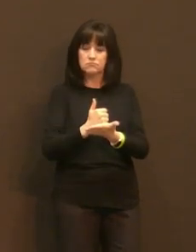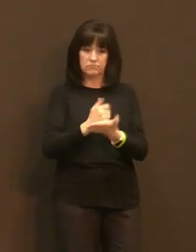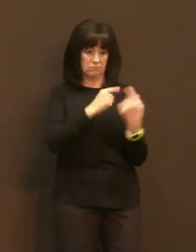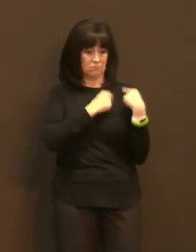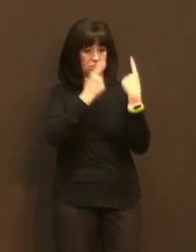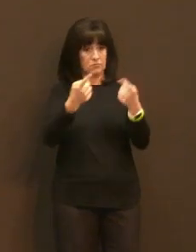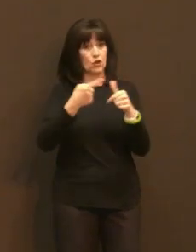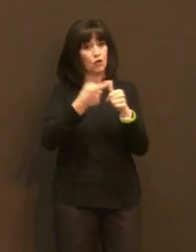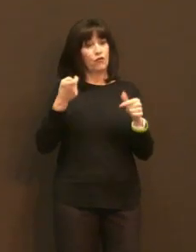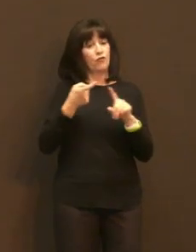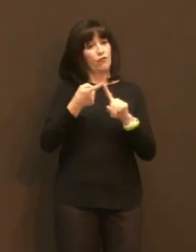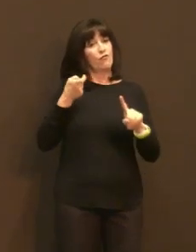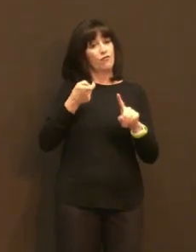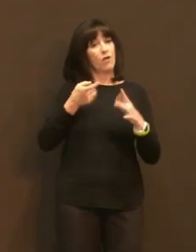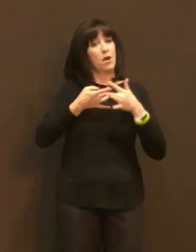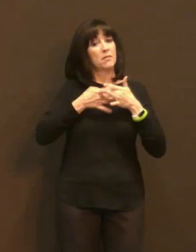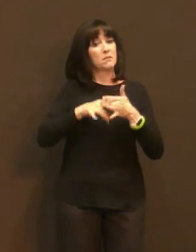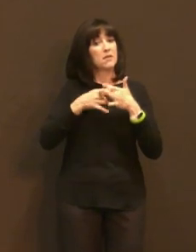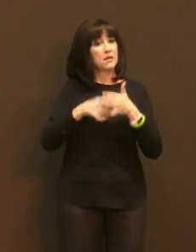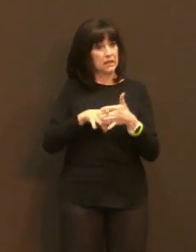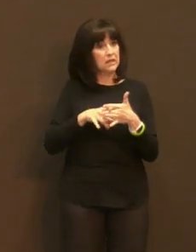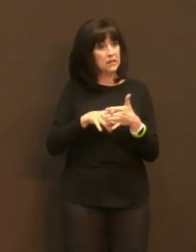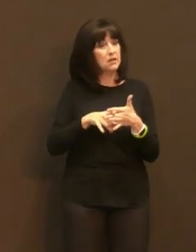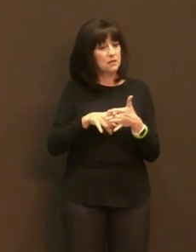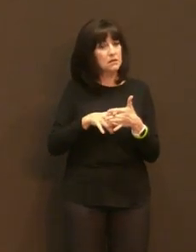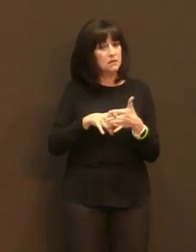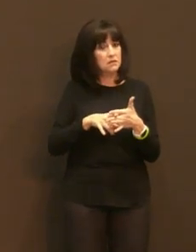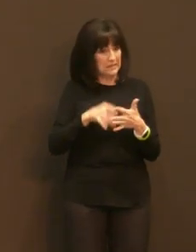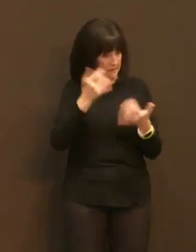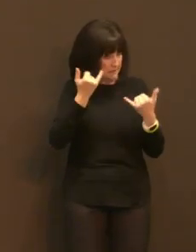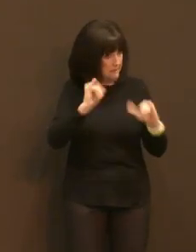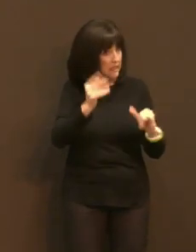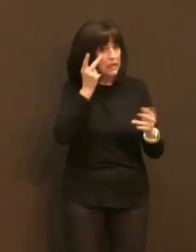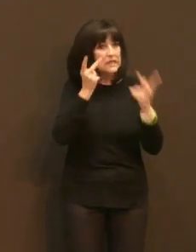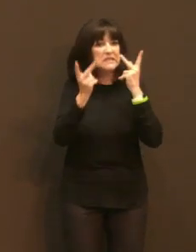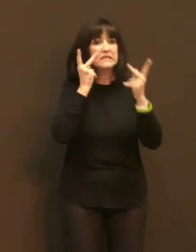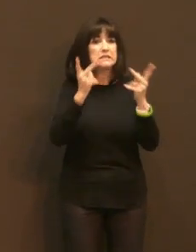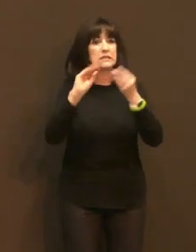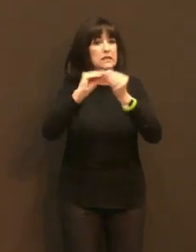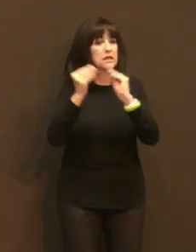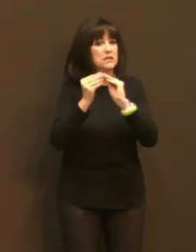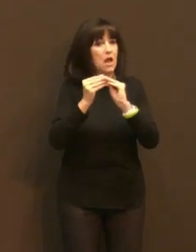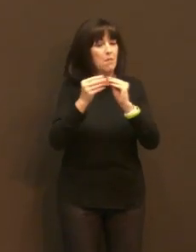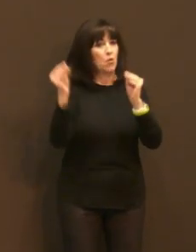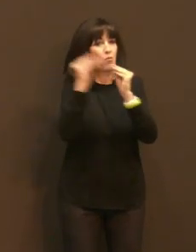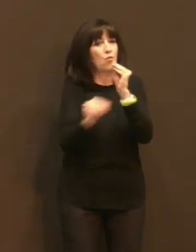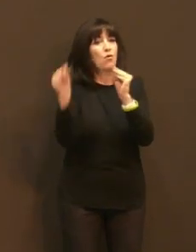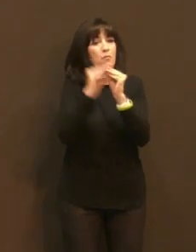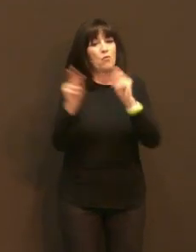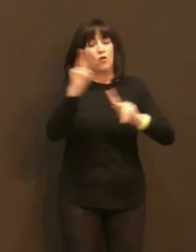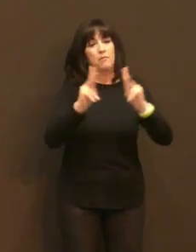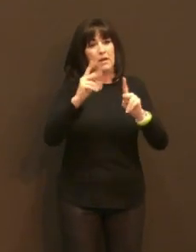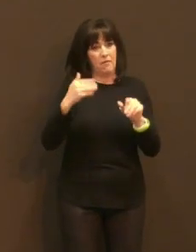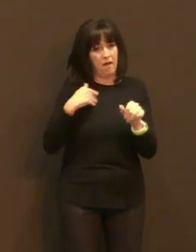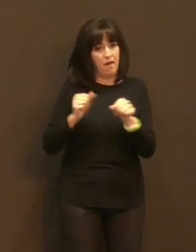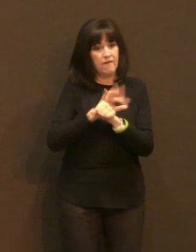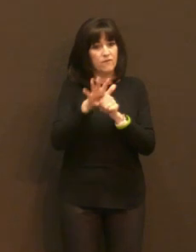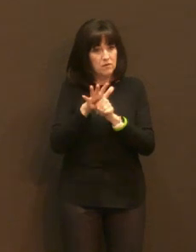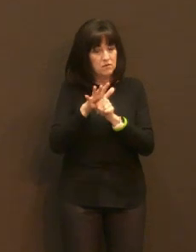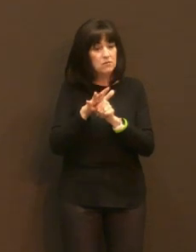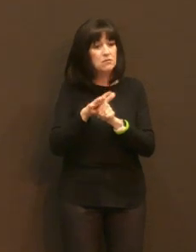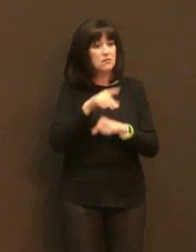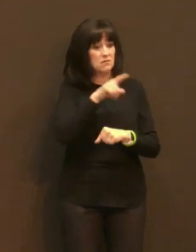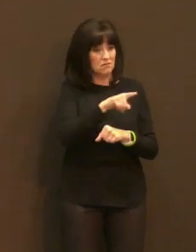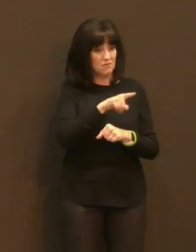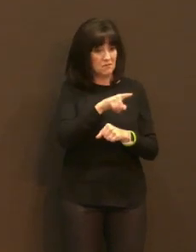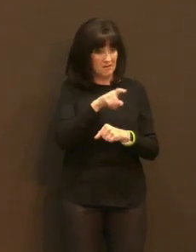message still is cases are increasing, so stay at home. Practice social distancing when you have to go out for an essential